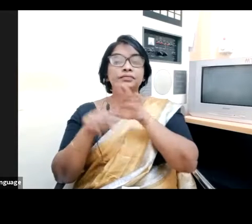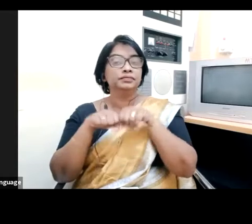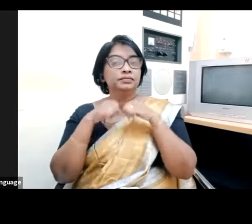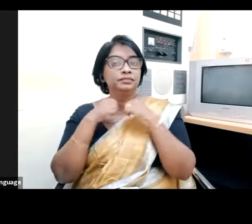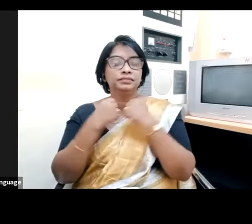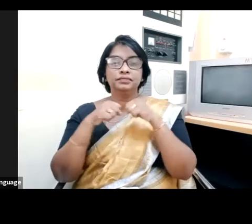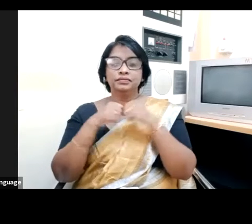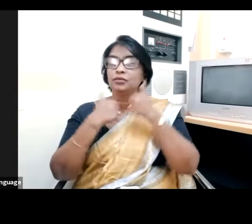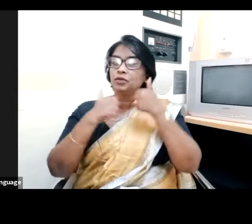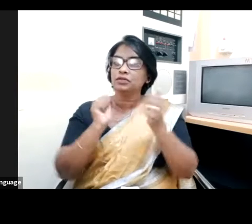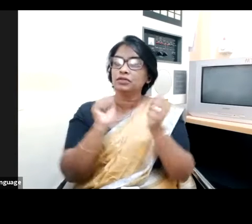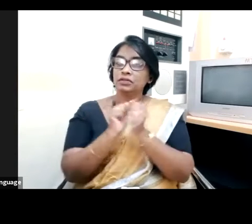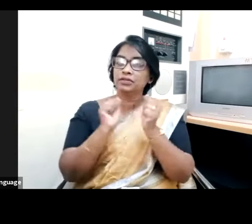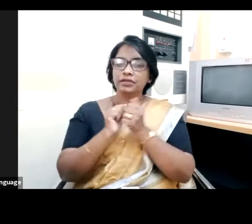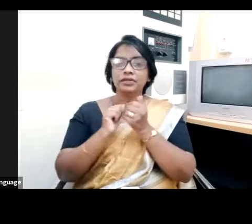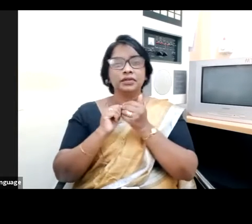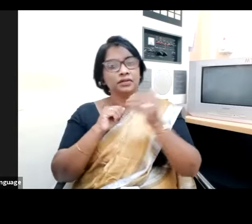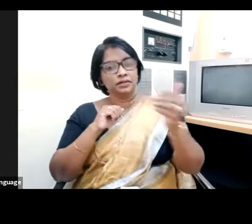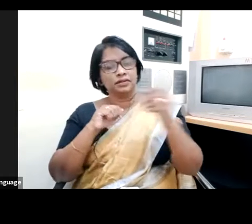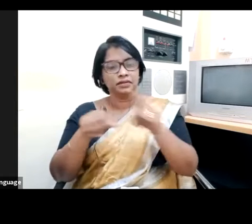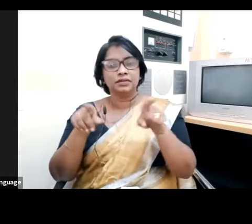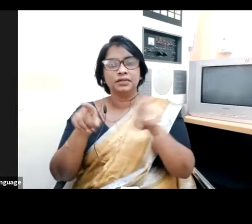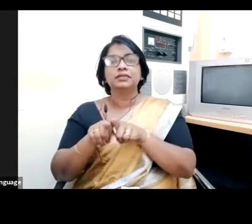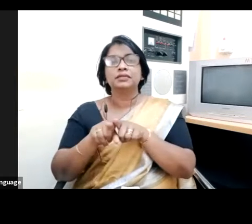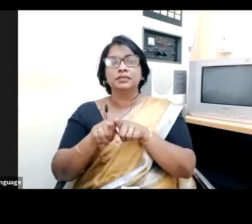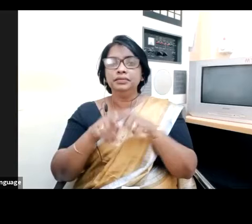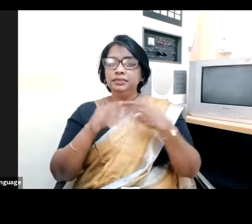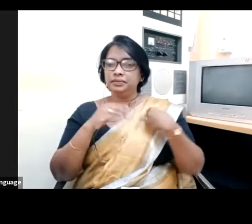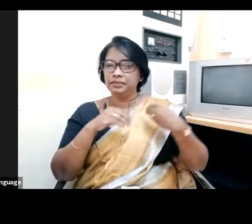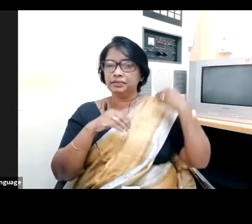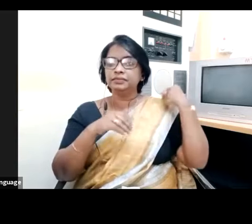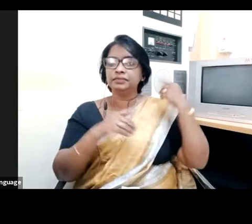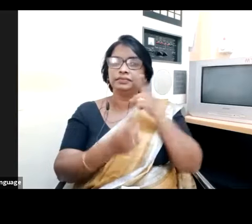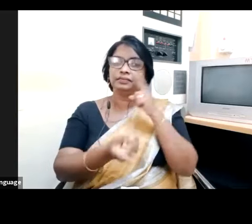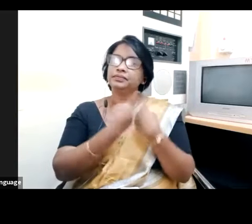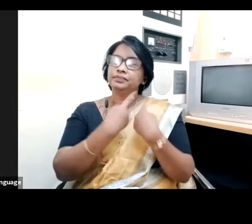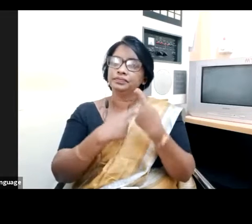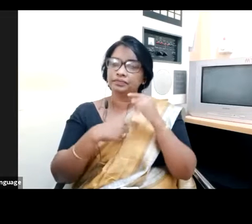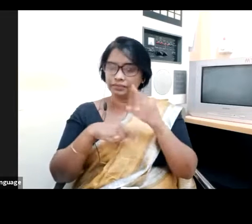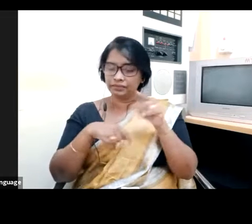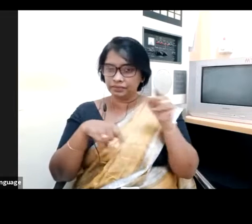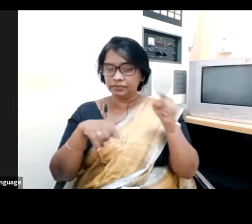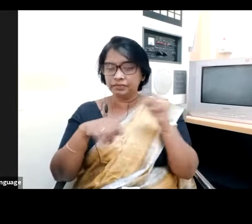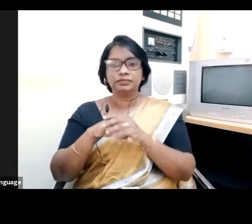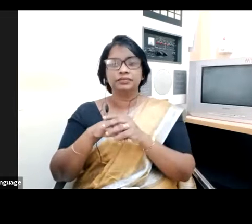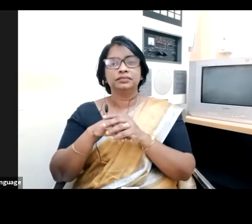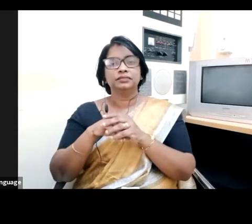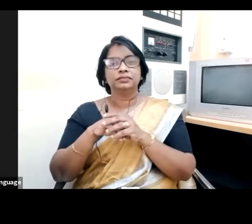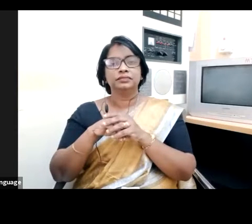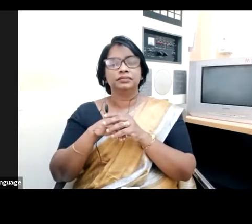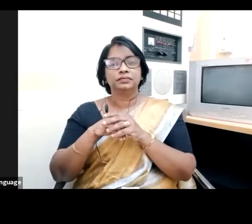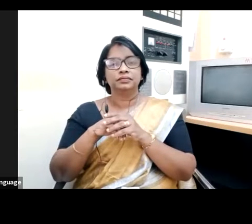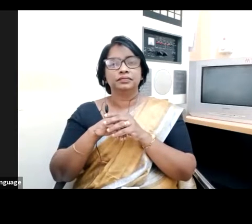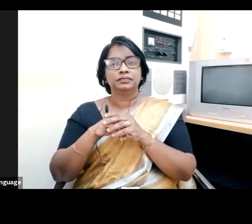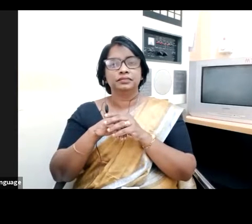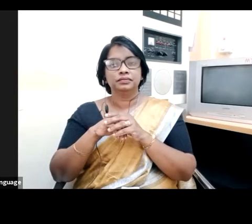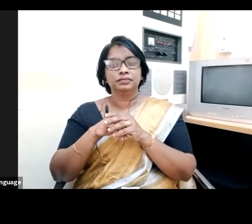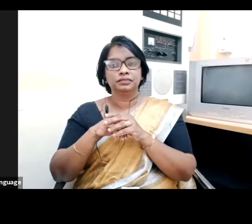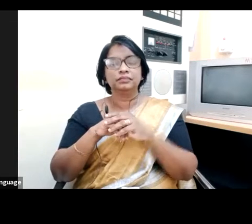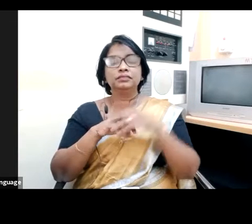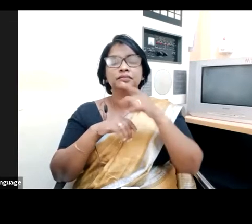science-based targets have successfully reduced their greenhouse gas emissions by an average 25% since 2015, a contrast to